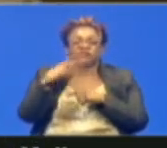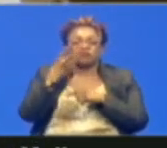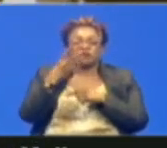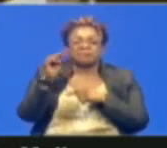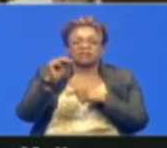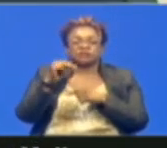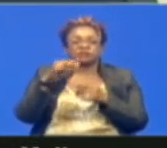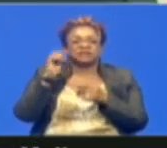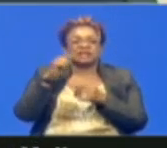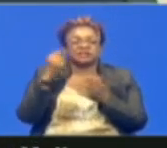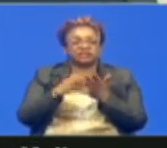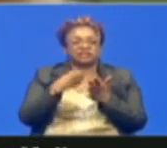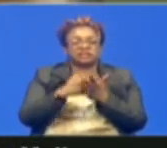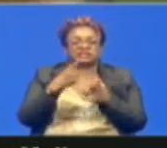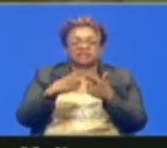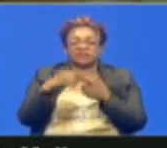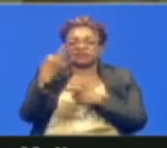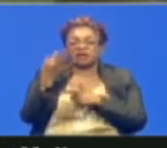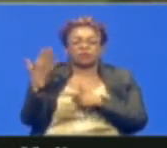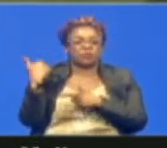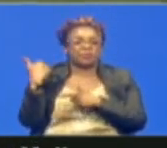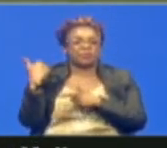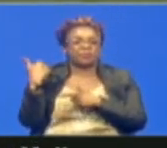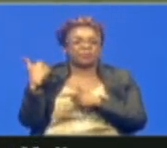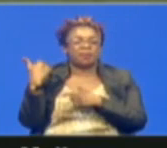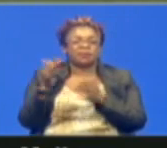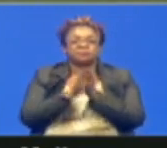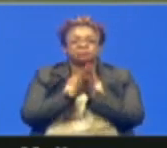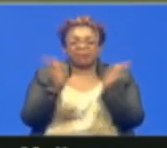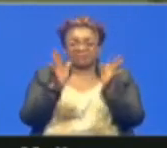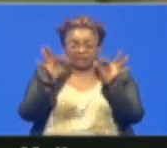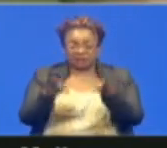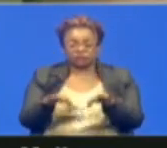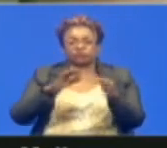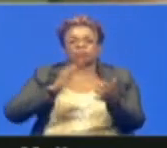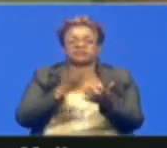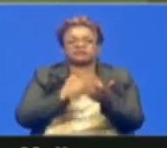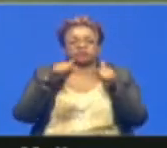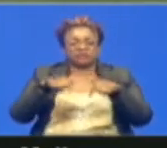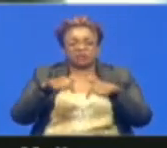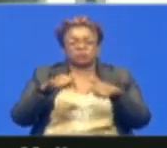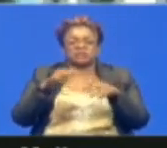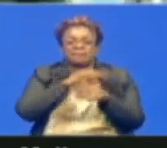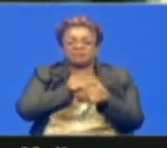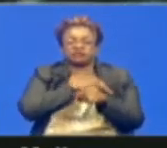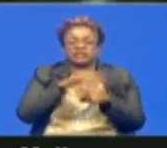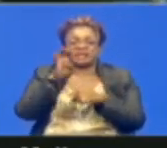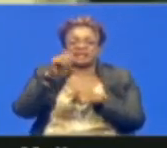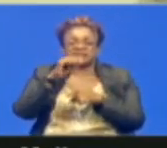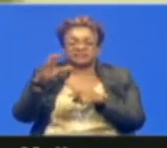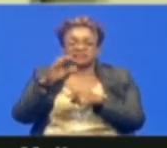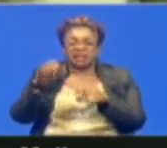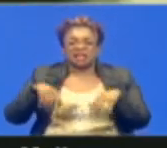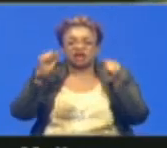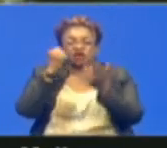Kenya shillings just 3 years ago. The Public Accounts Committee was today on a truth-finding mission at the EACC headquarters